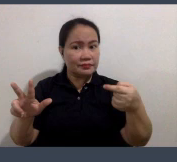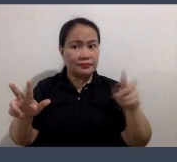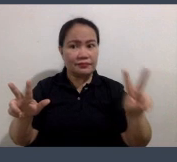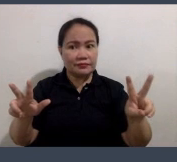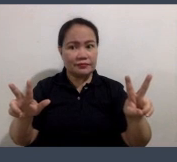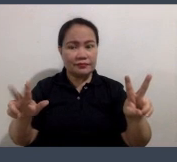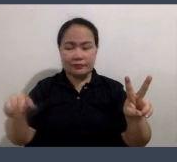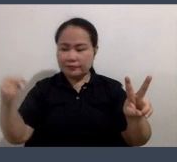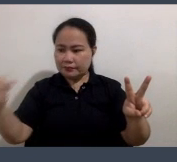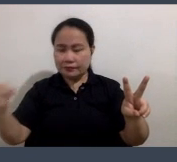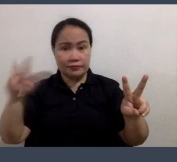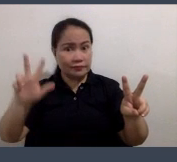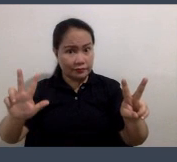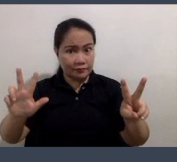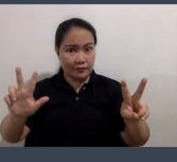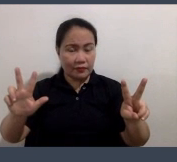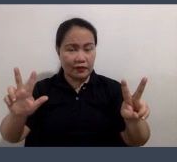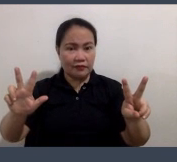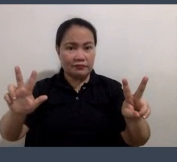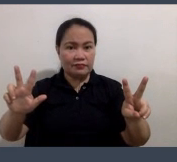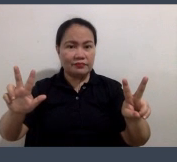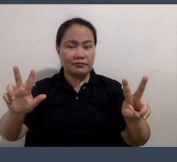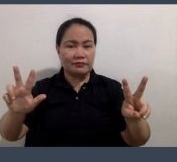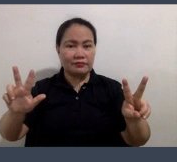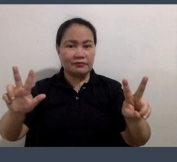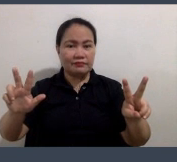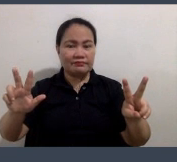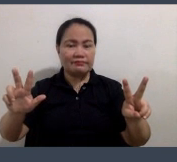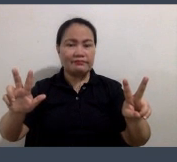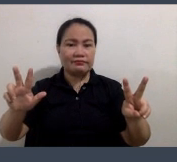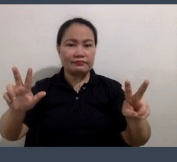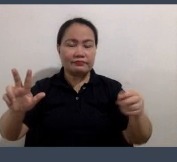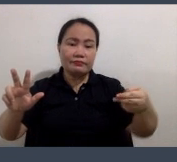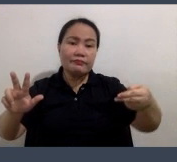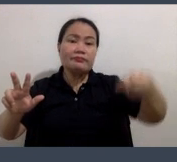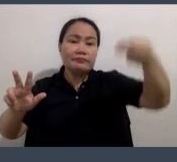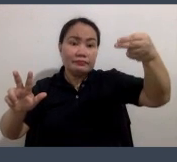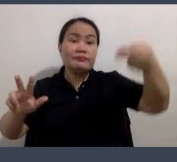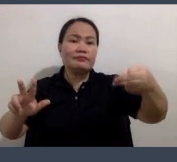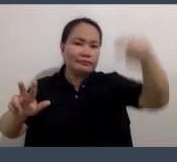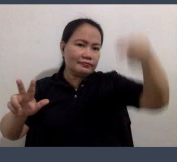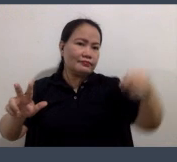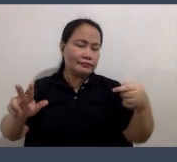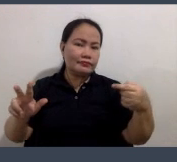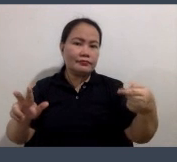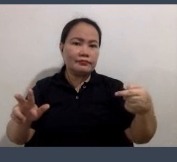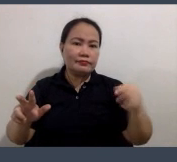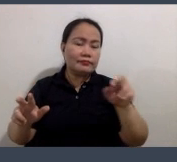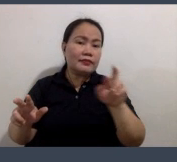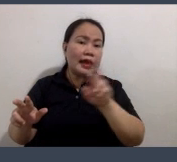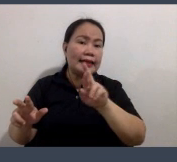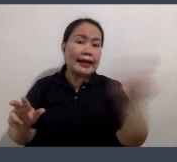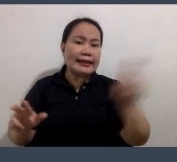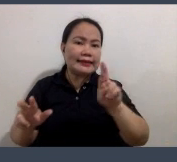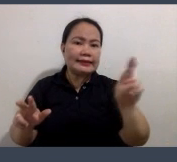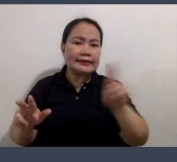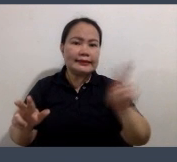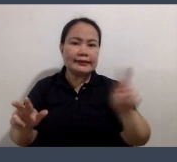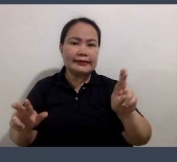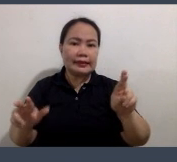negative 2. So, negative 3. And negative 2, which one is bigger? Negative 2, kasi siya yung nasa kanan